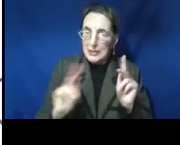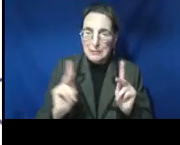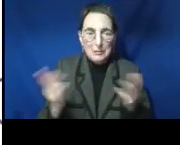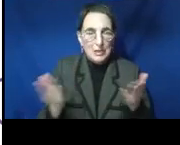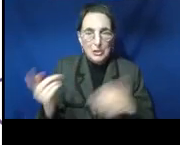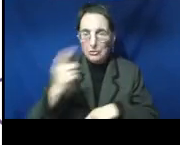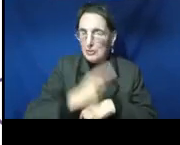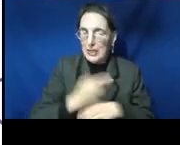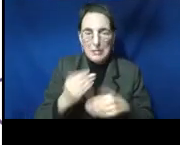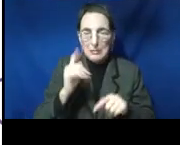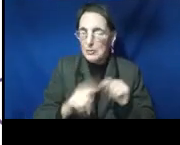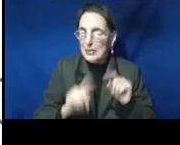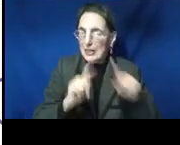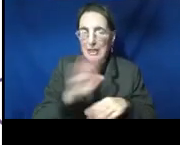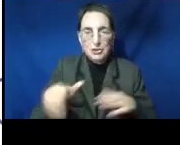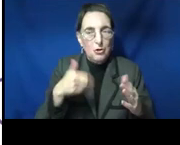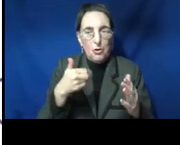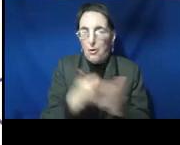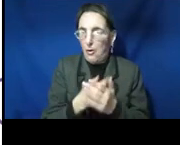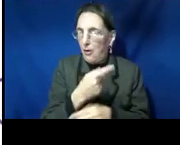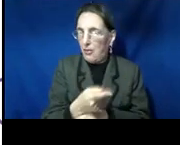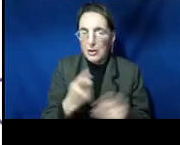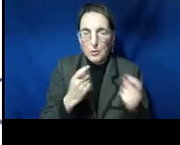this session and we'll make it available on our website,